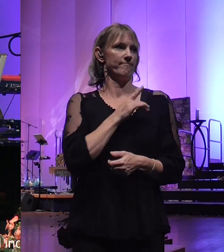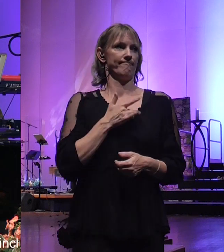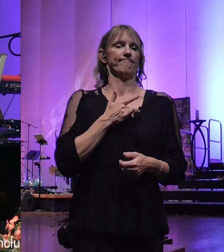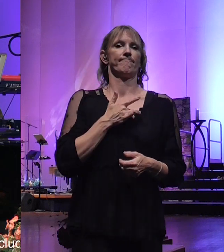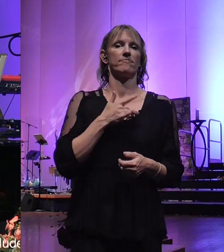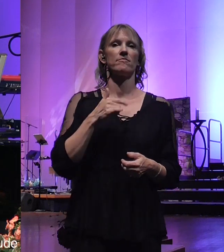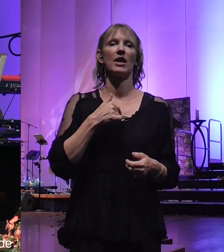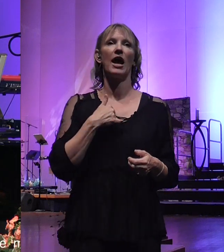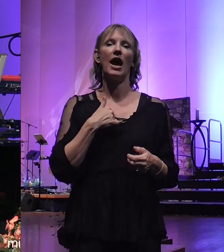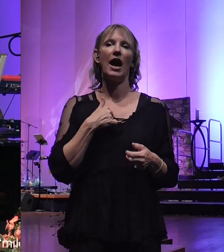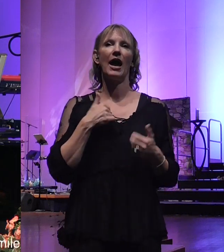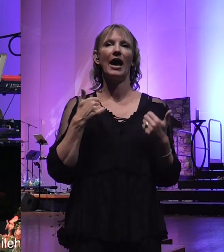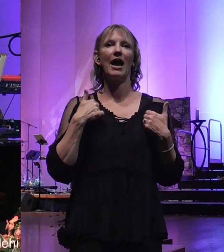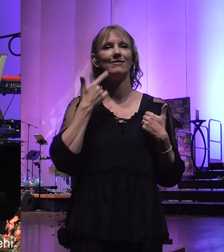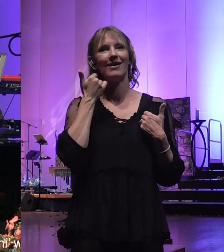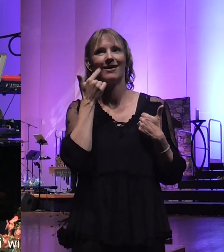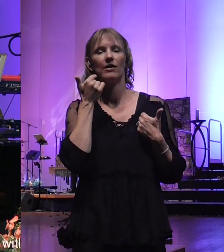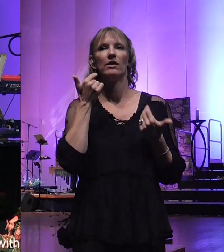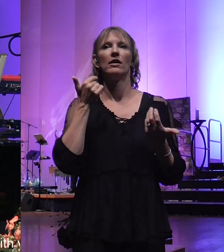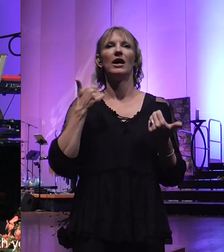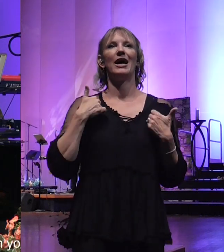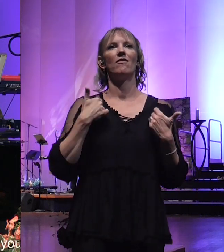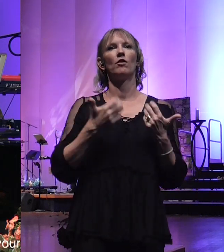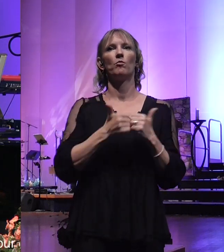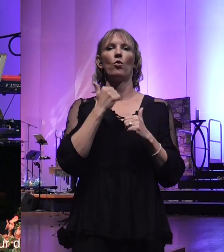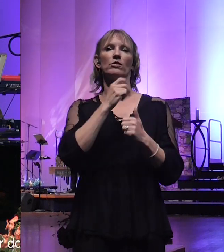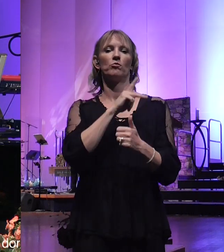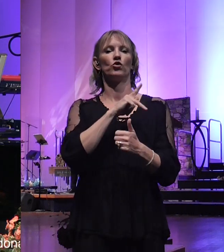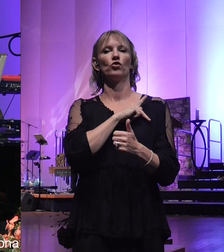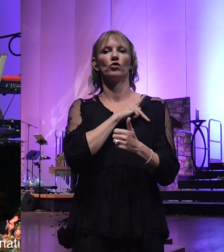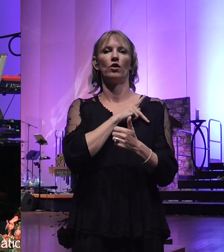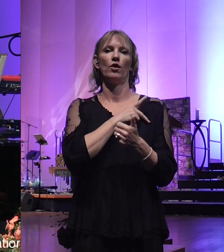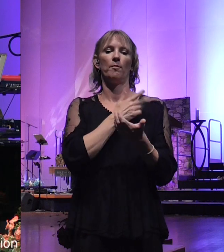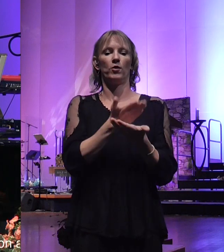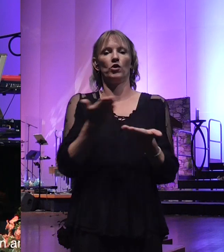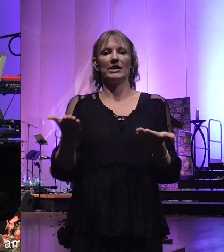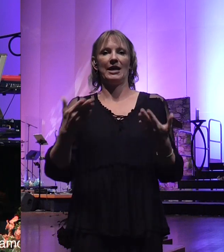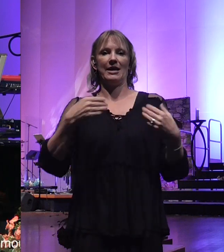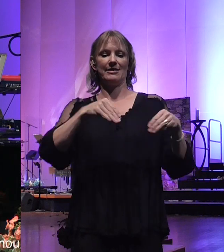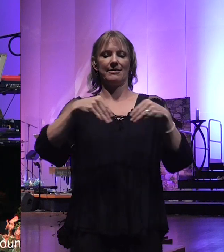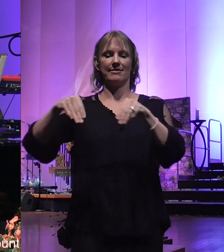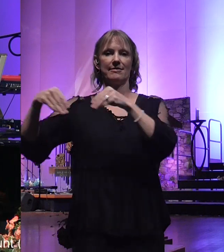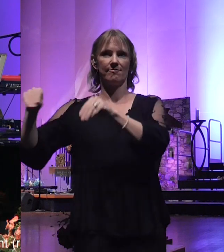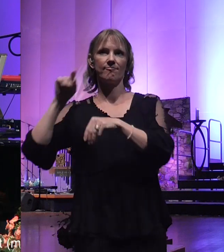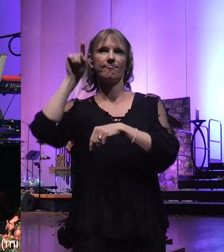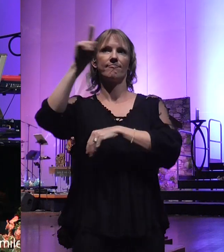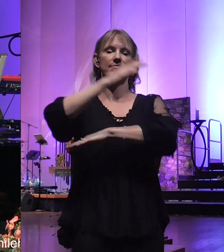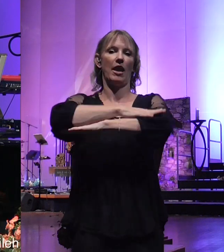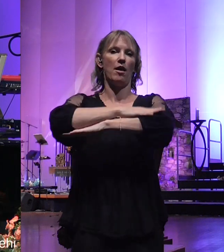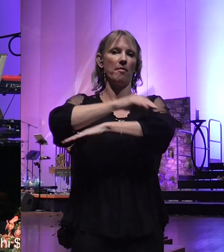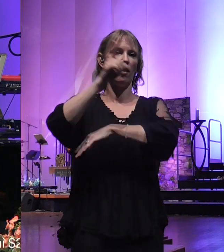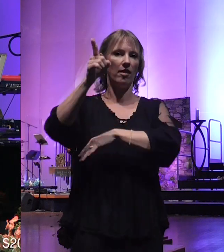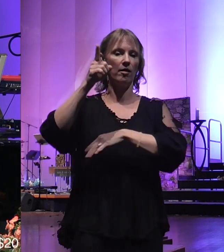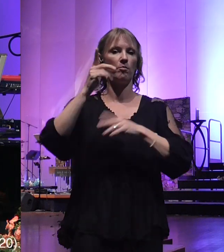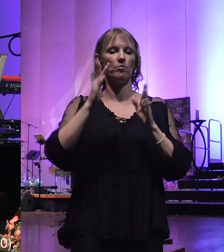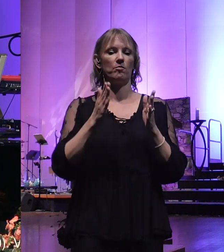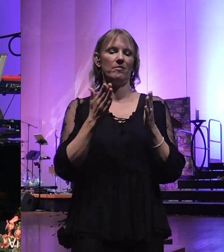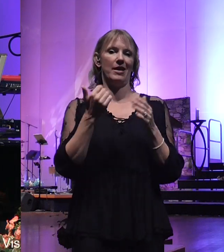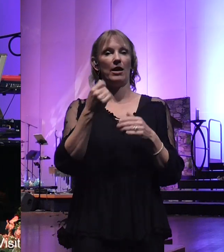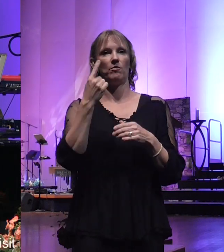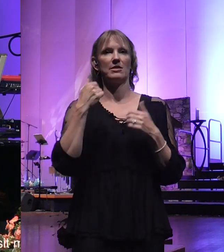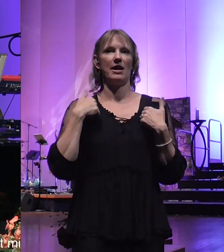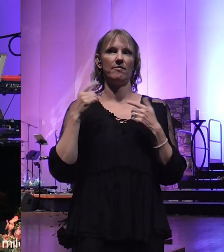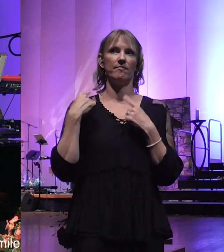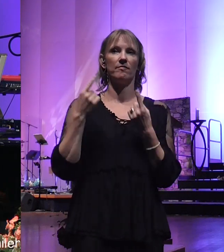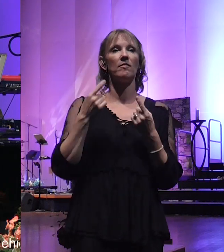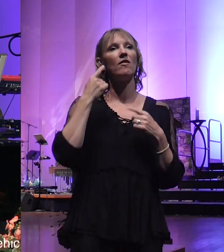have approximately the most personal merchandise table anybody's ever had today. Normally, well, for years,